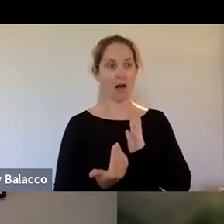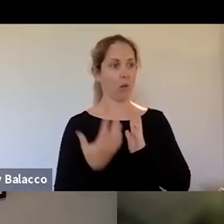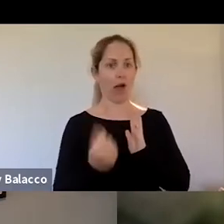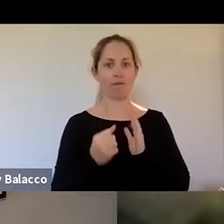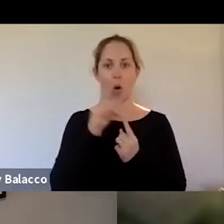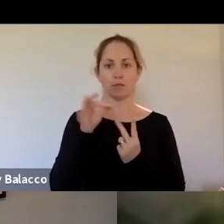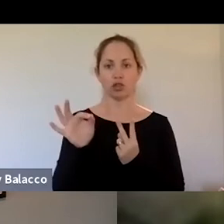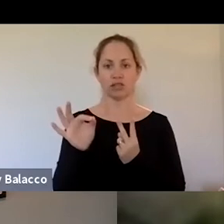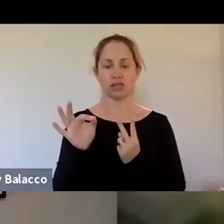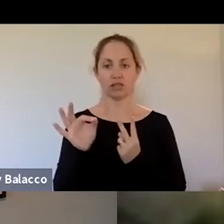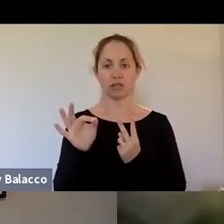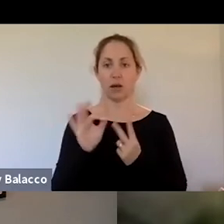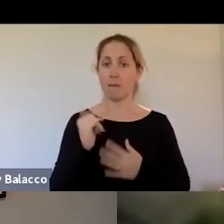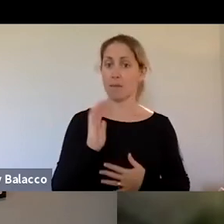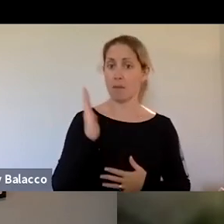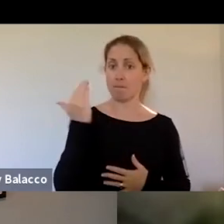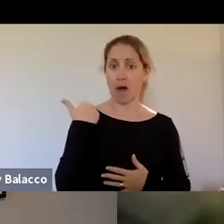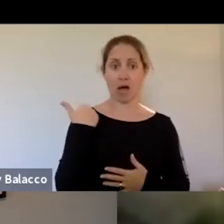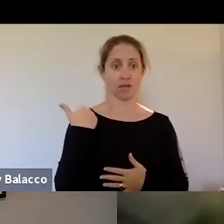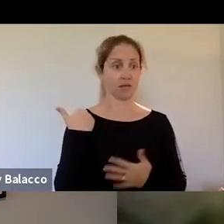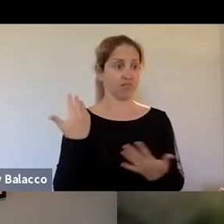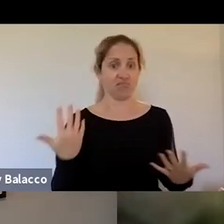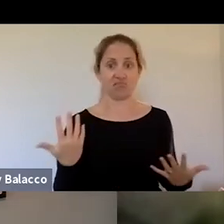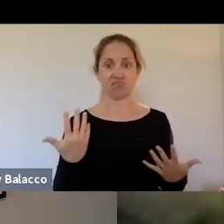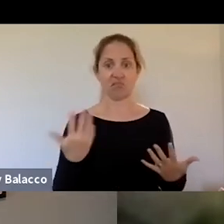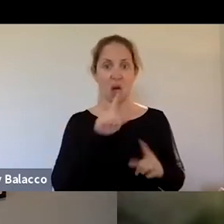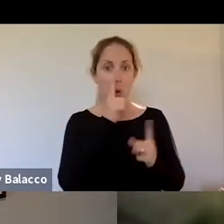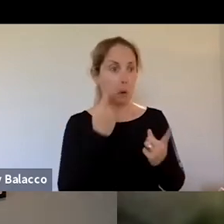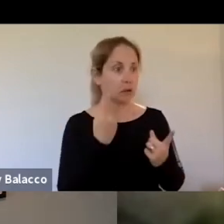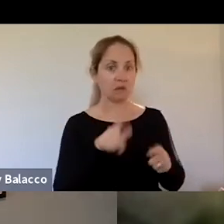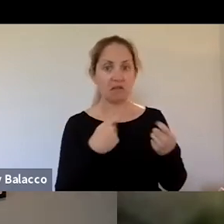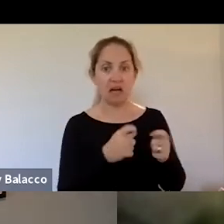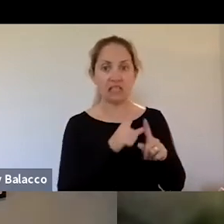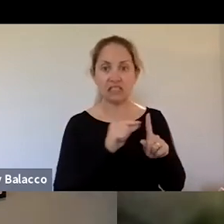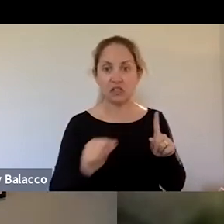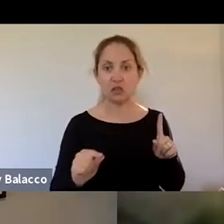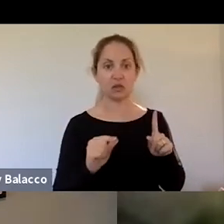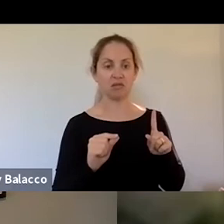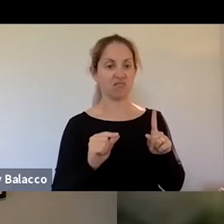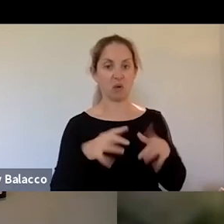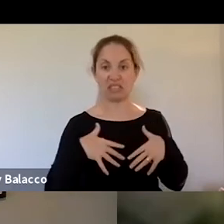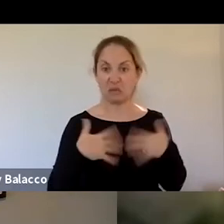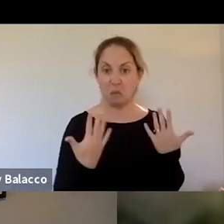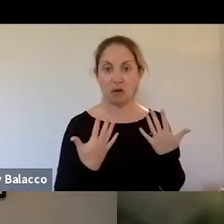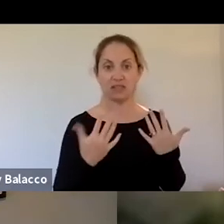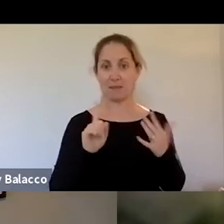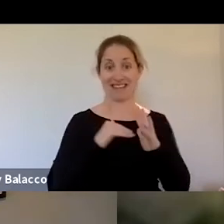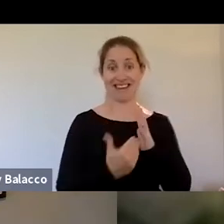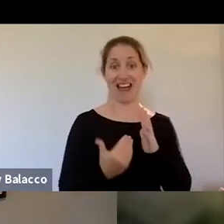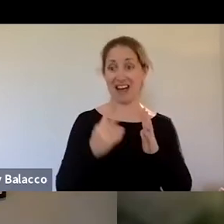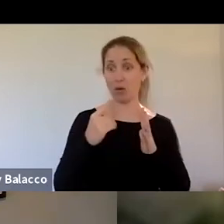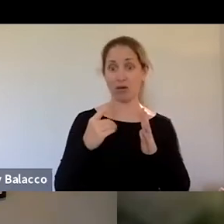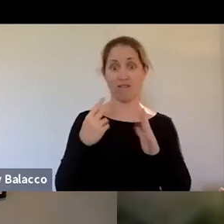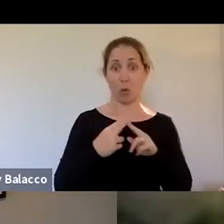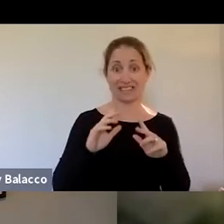safety concerns. Whether that was, you know, might be where people live, or it might be and you know, lack of ability to travel or health